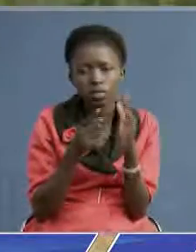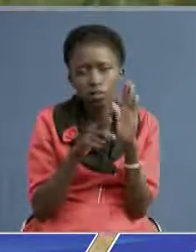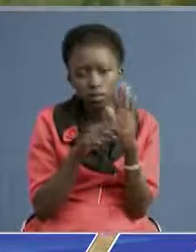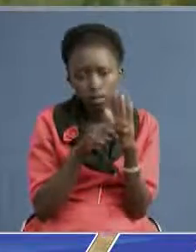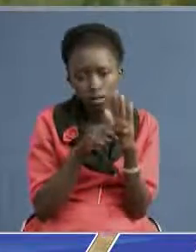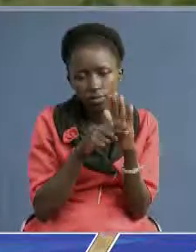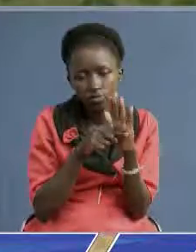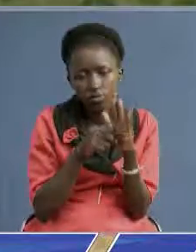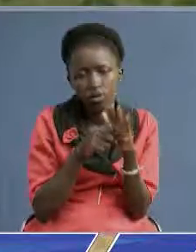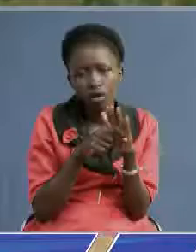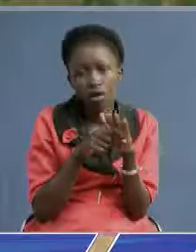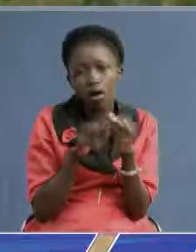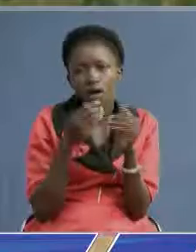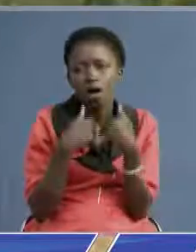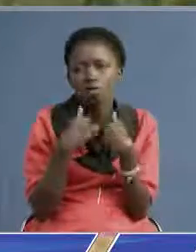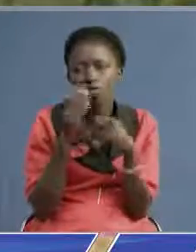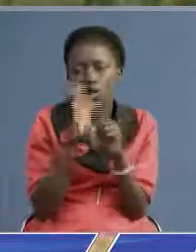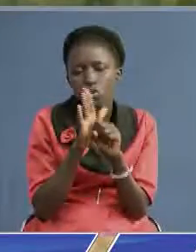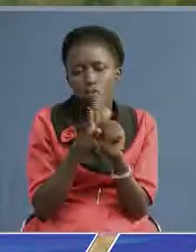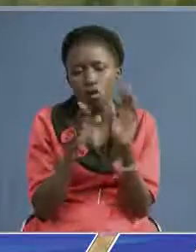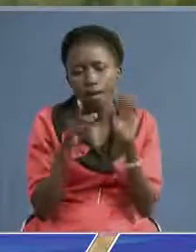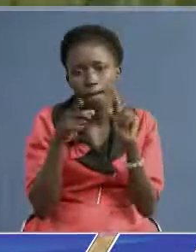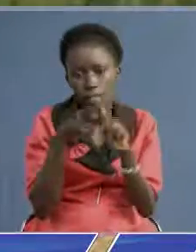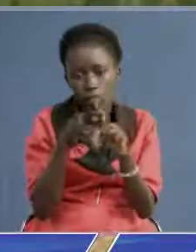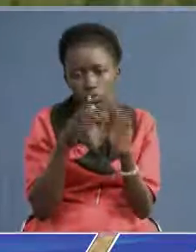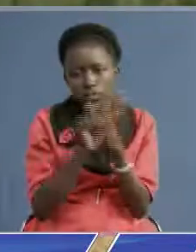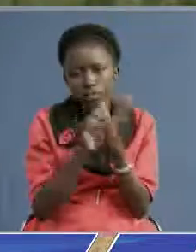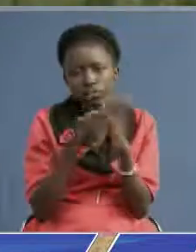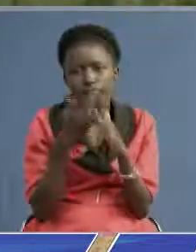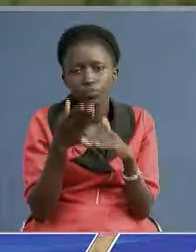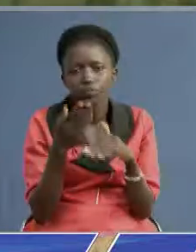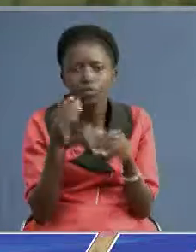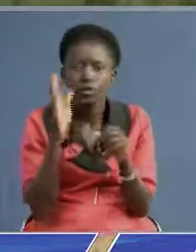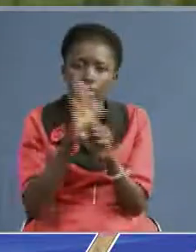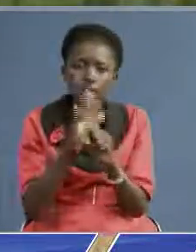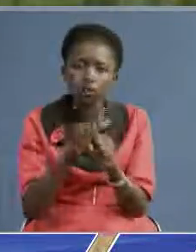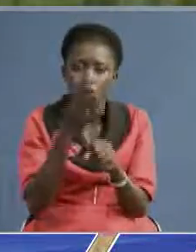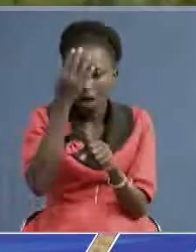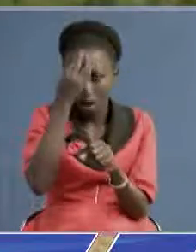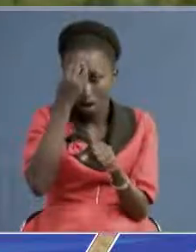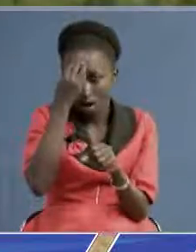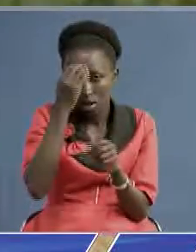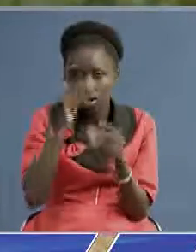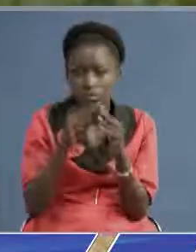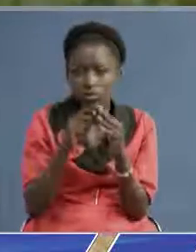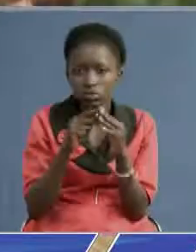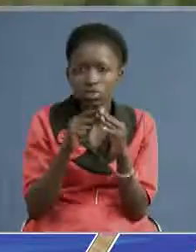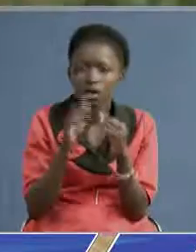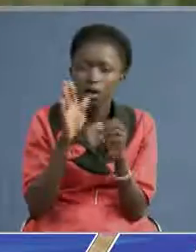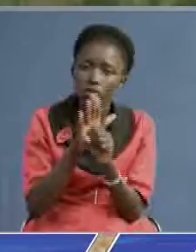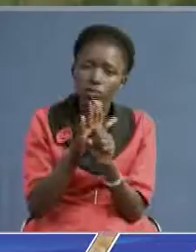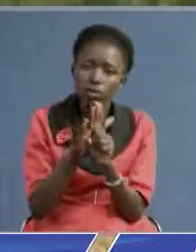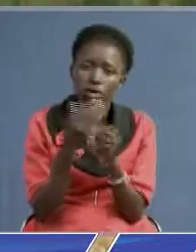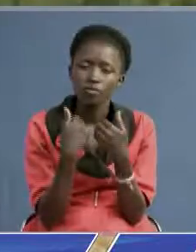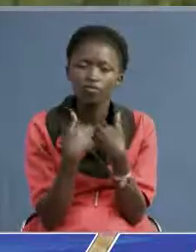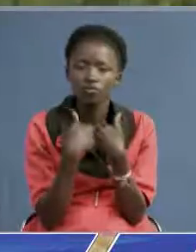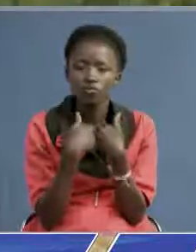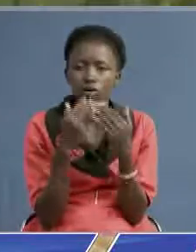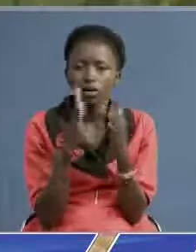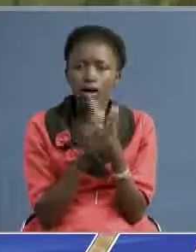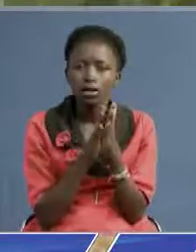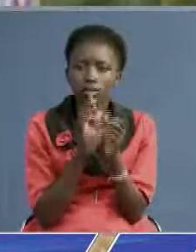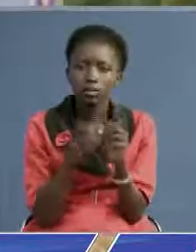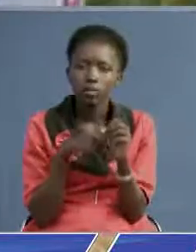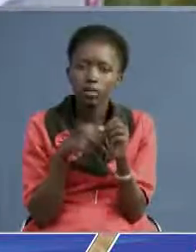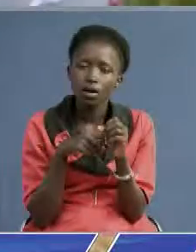negative, yet we have a lot of positives? You find ourselves, we are having too much anger. Tuko na hasira nyingi. Na